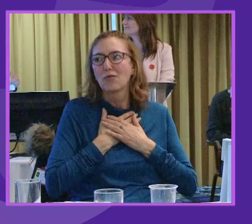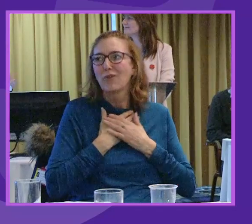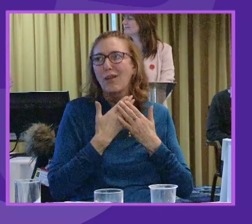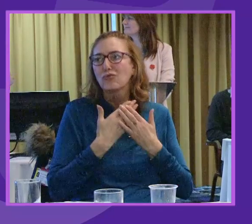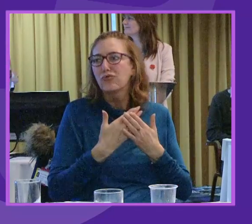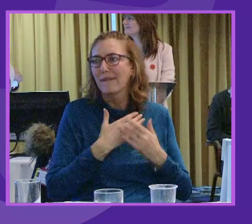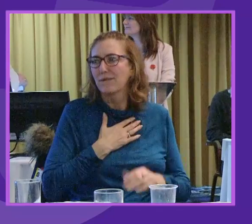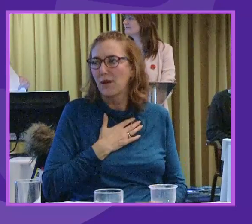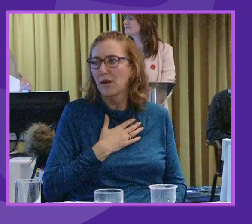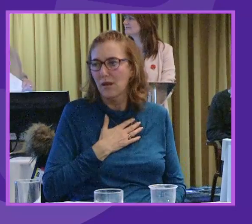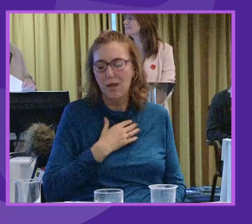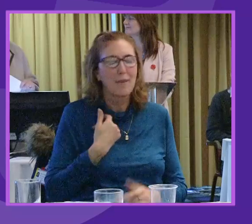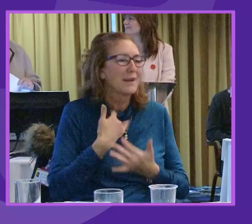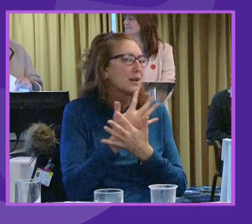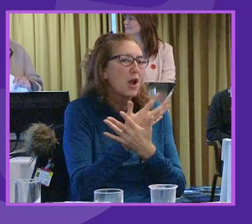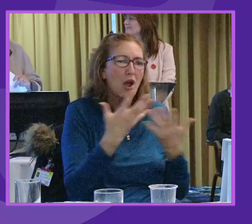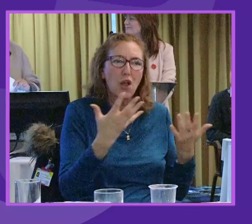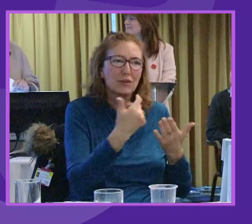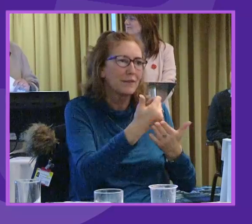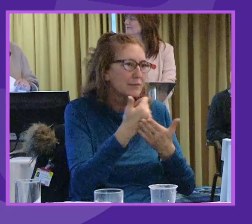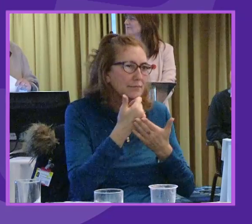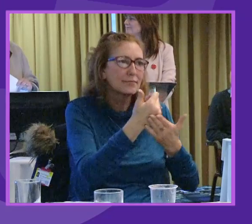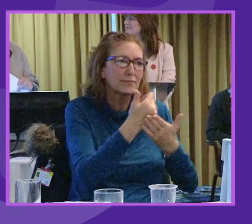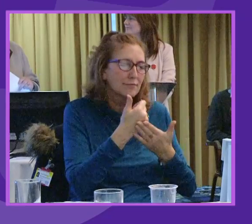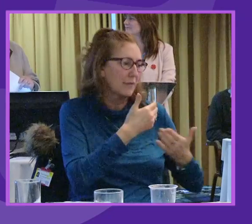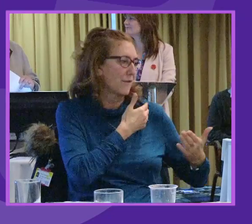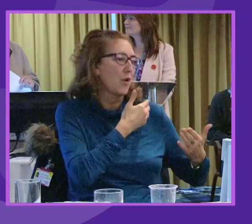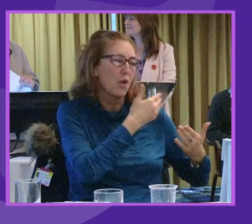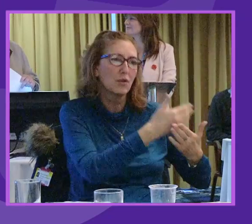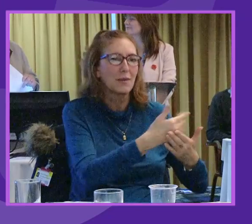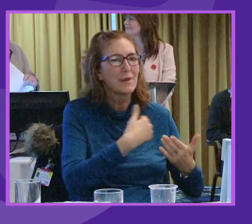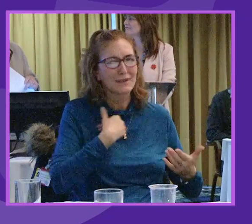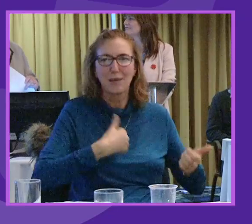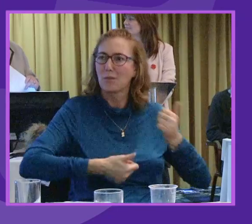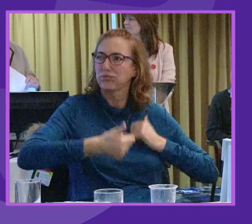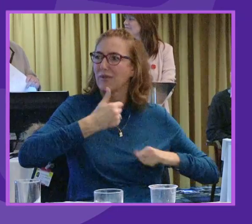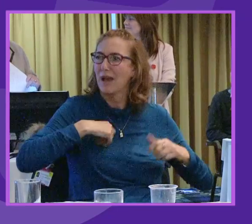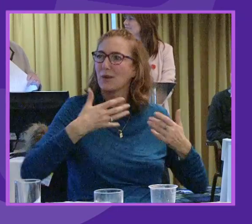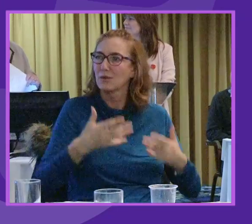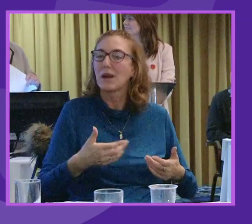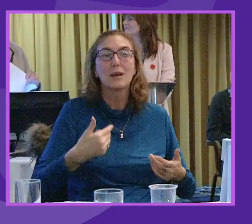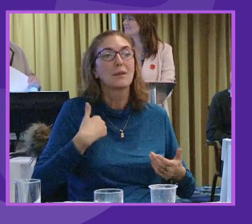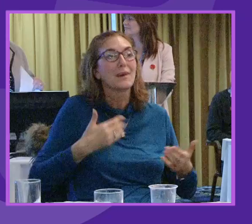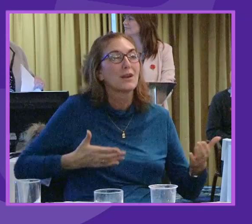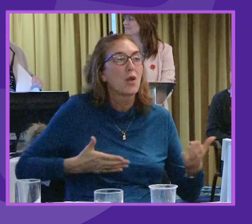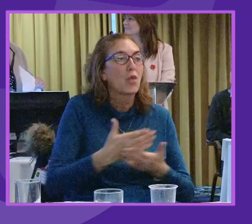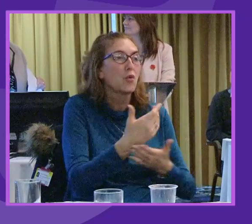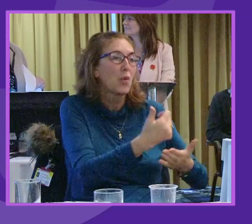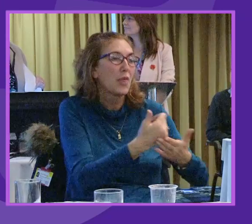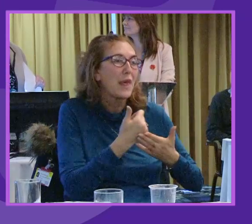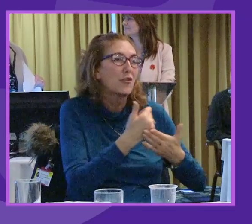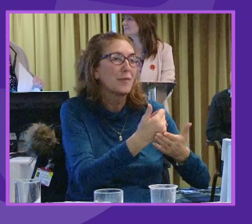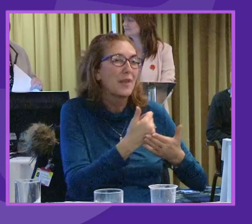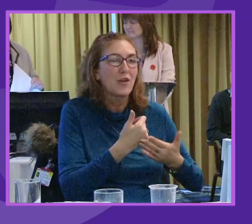of psychological interventions. I work with some psychologists on the DCLIN course. I'm proud to do that. And the